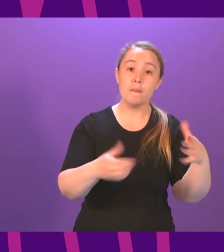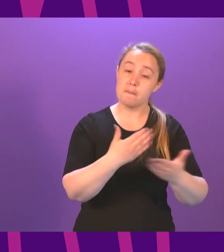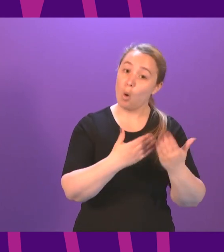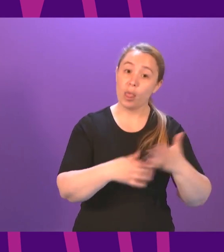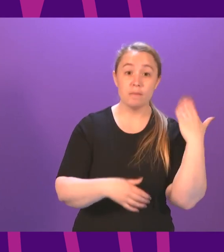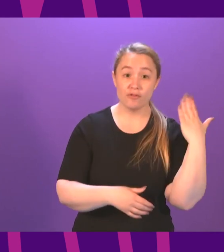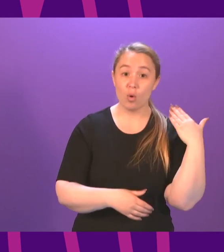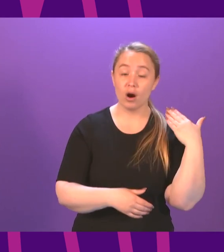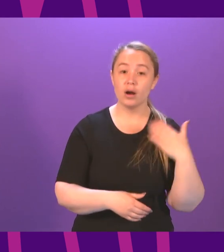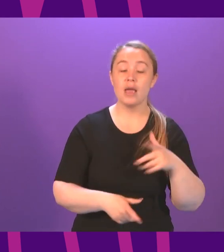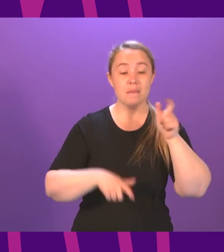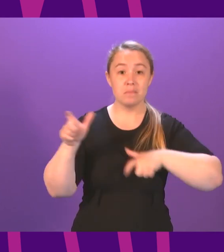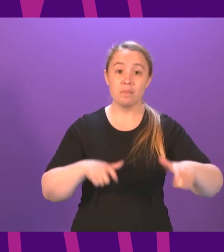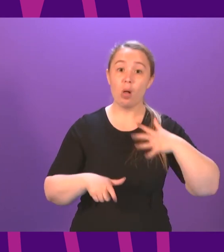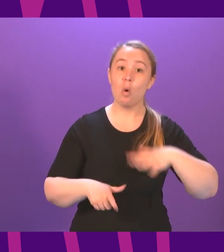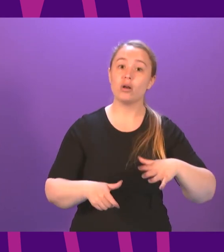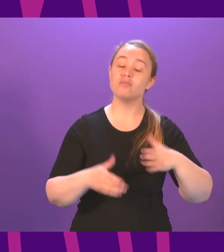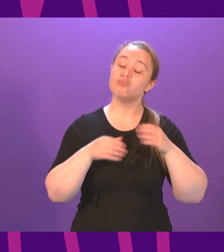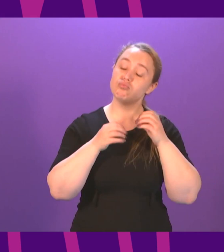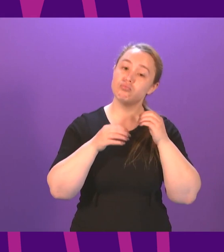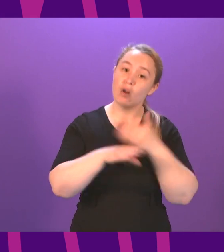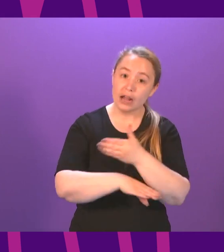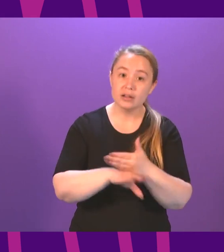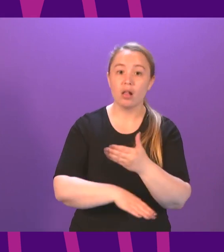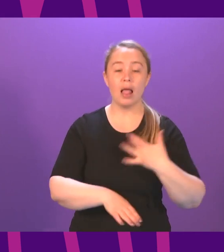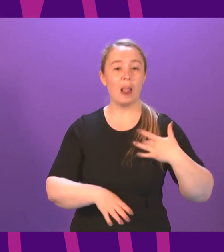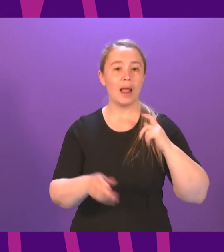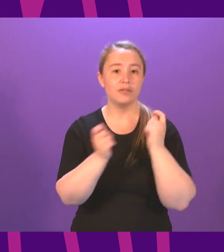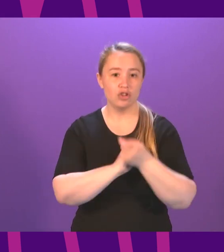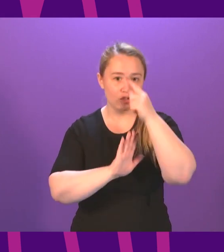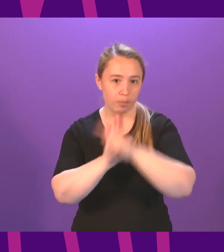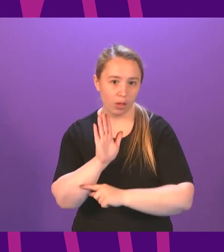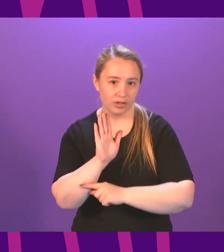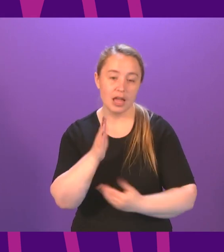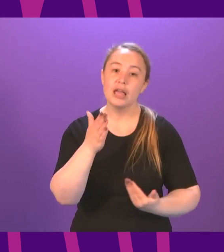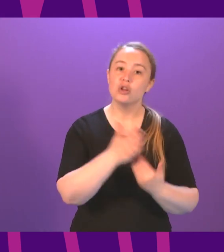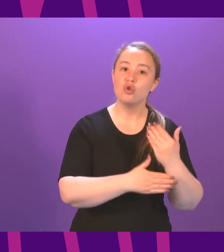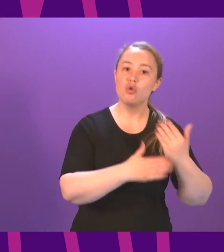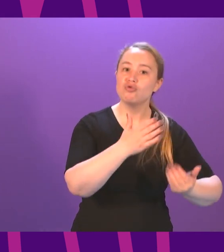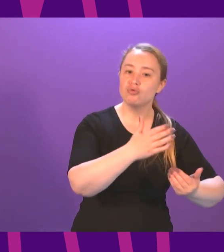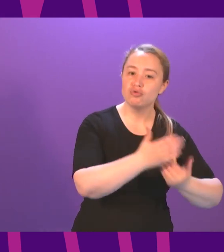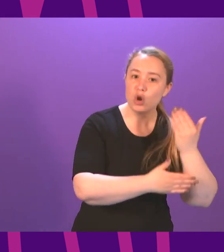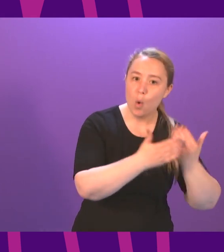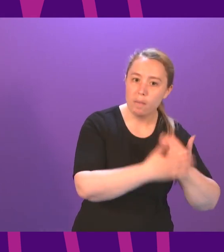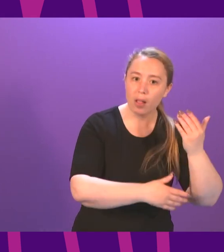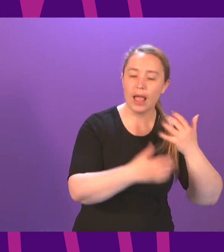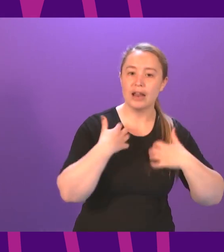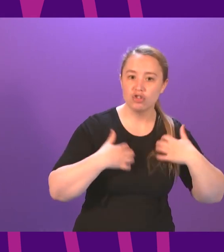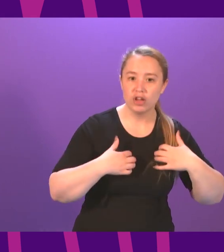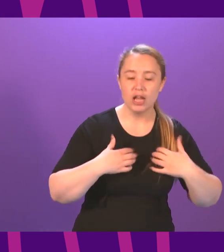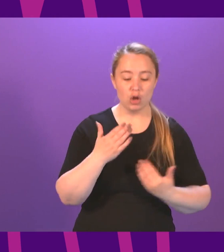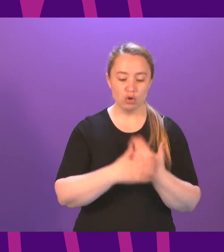for practical, life-changing policies, new jobs in renewable energy, warm homes, upgraded